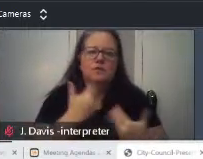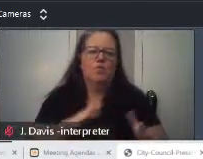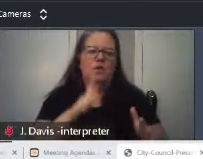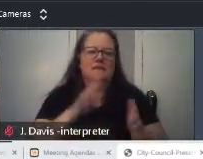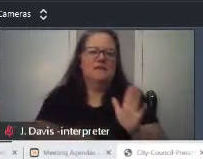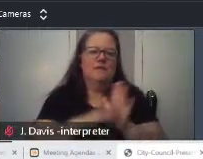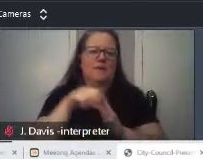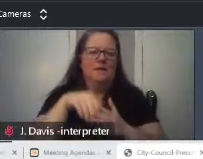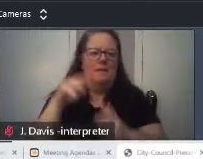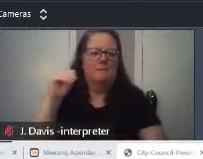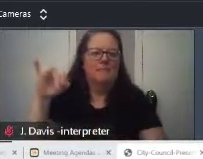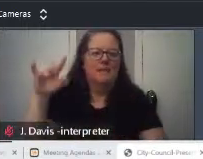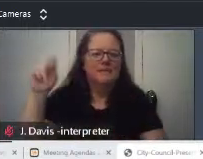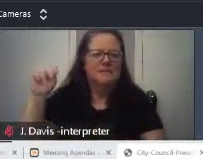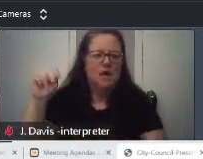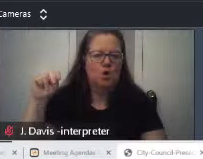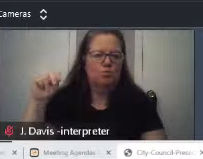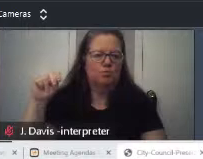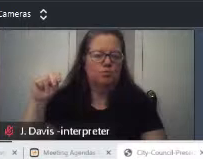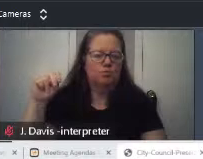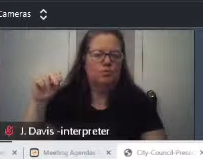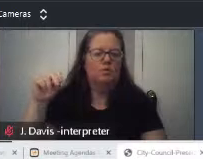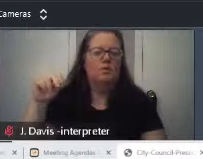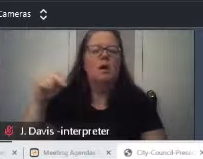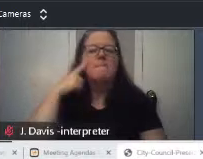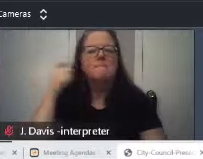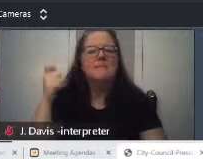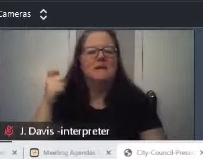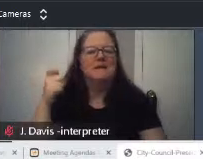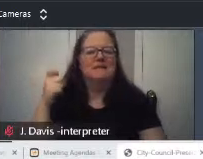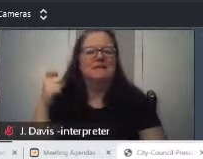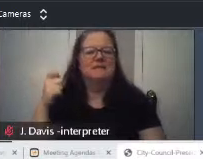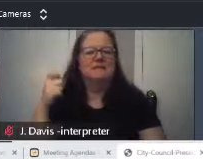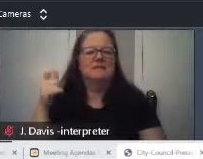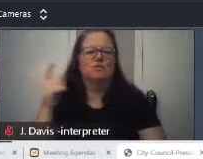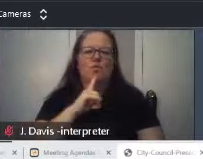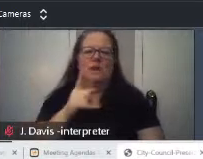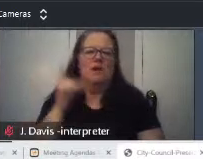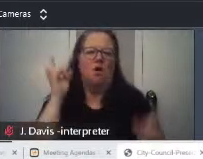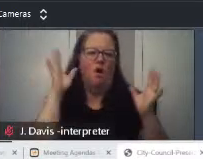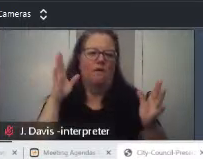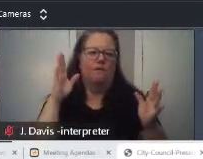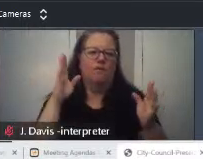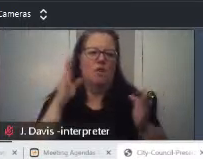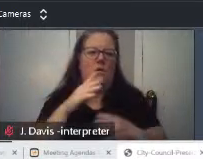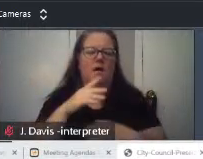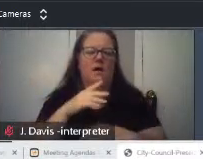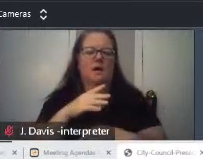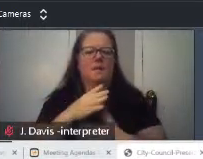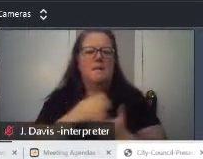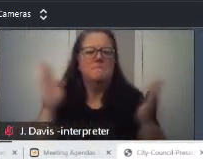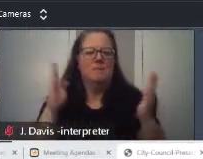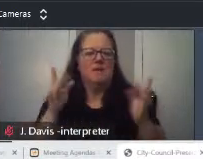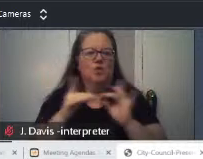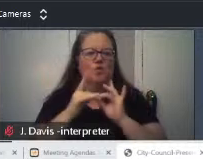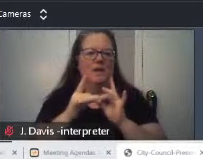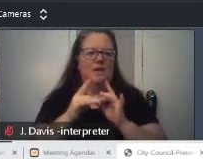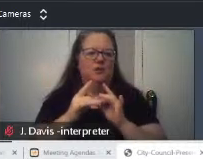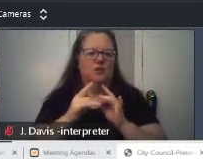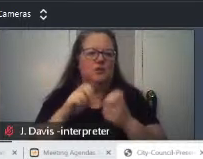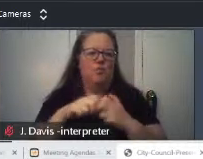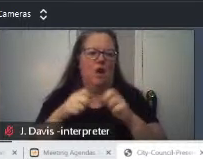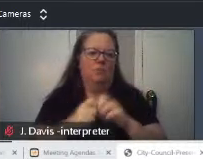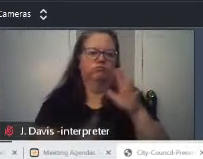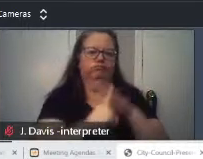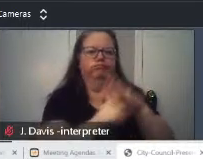Midtown because, again, it would be, potentially just a PR nightmare for them. So we are not also, even